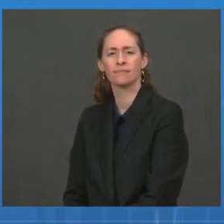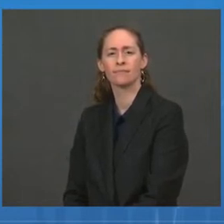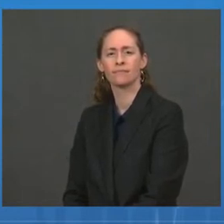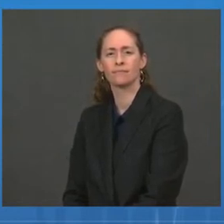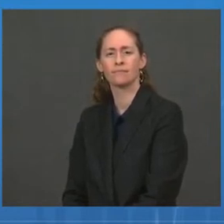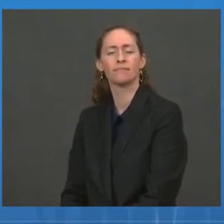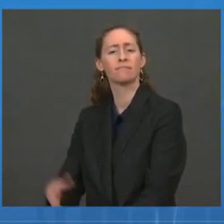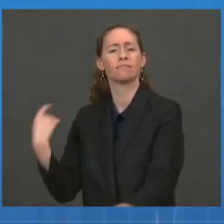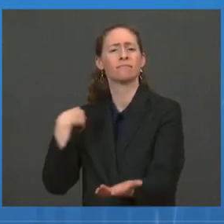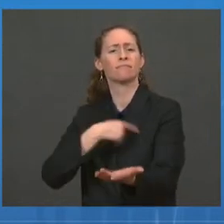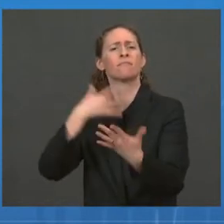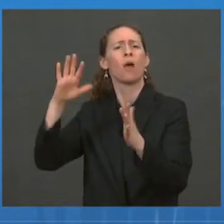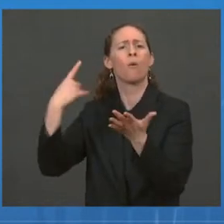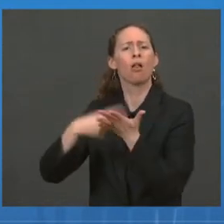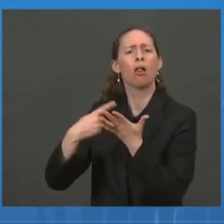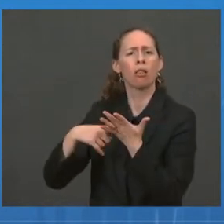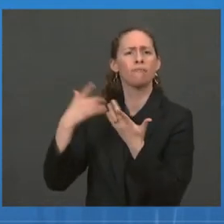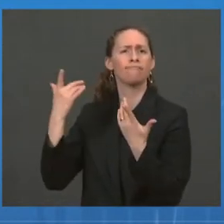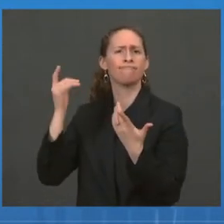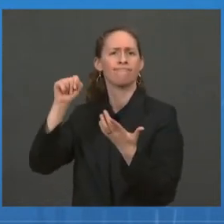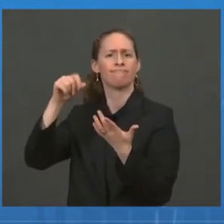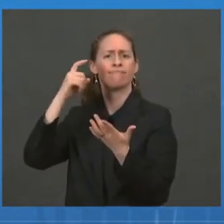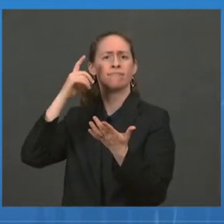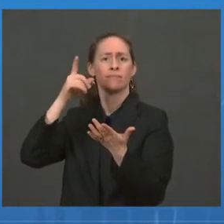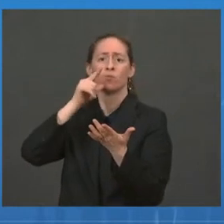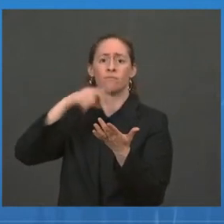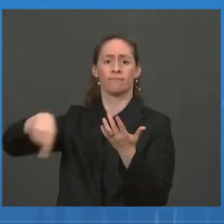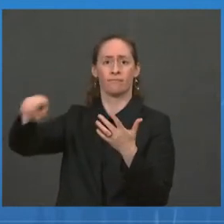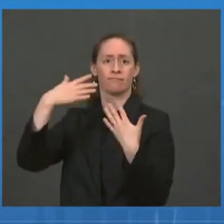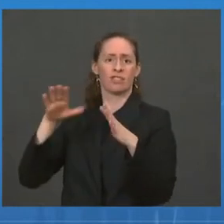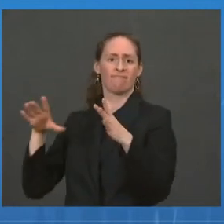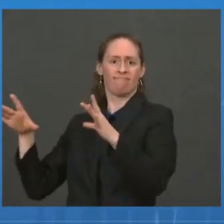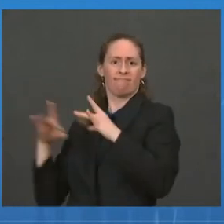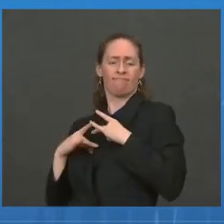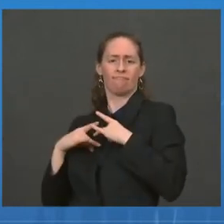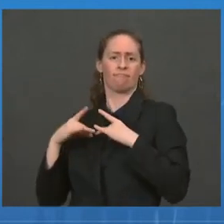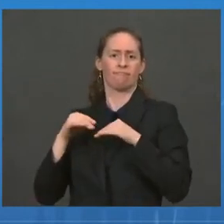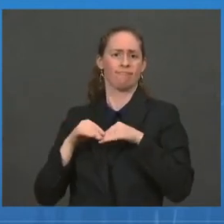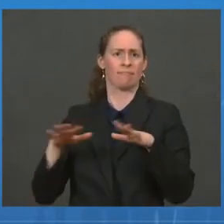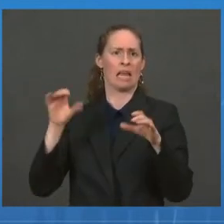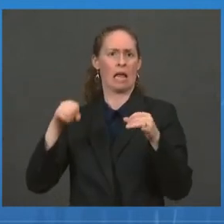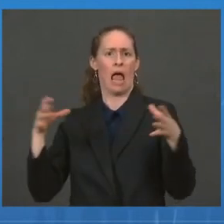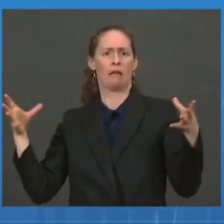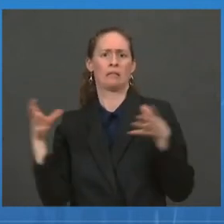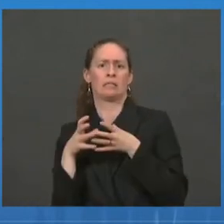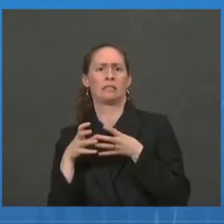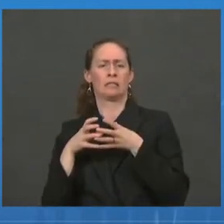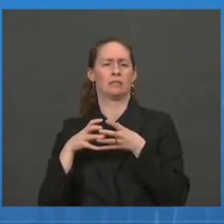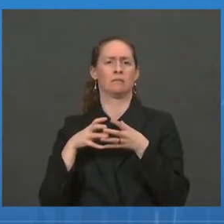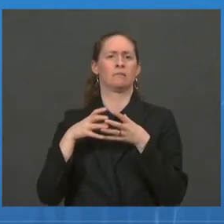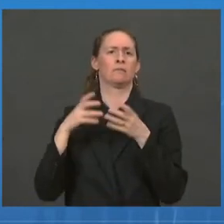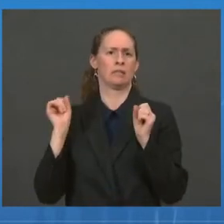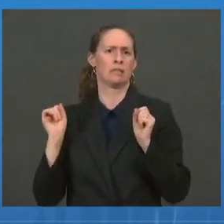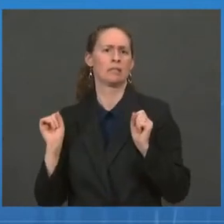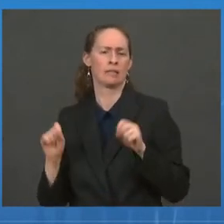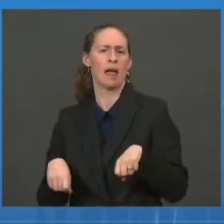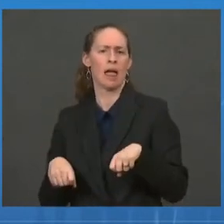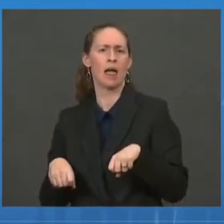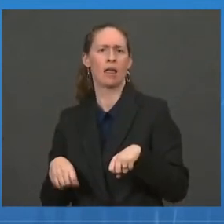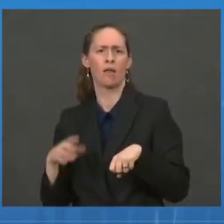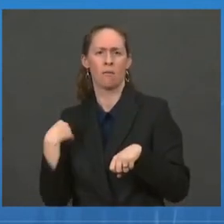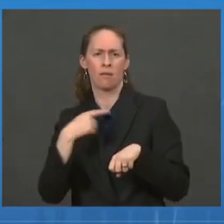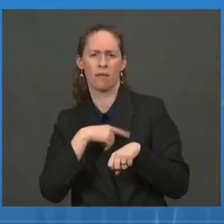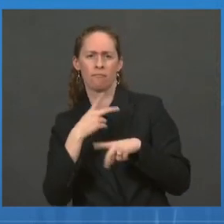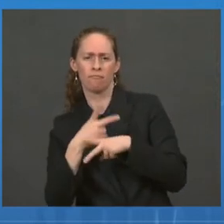across the short period of time and based on the data and the science the medical team will make a recommendation